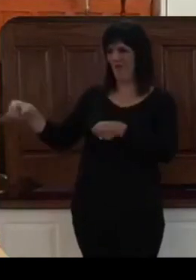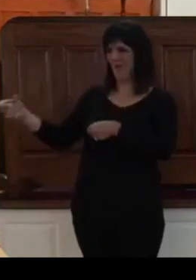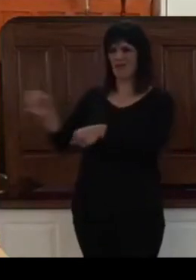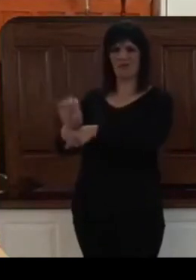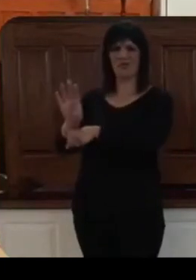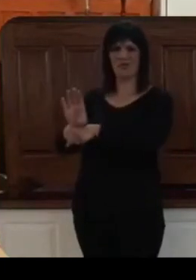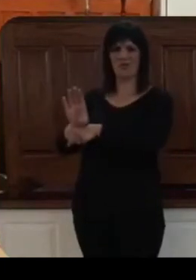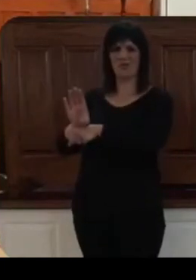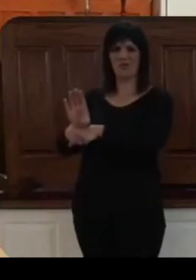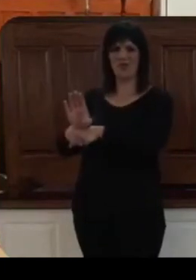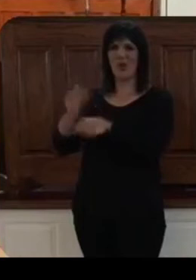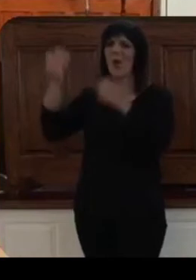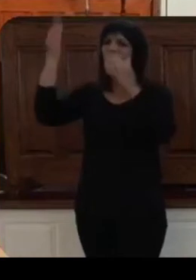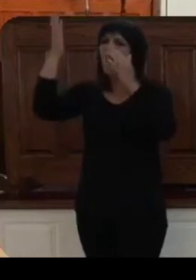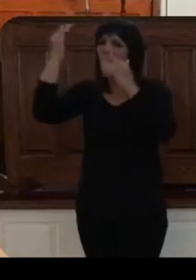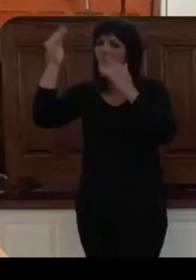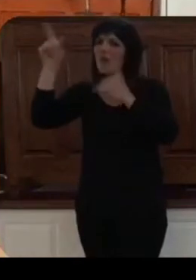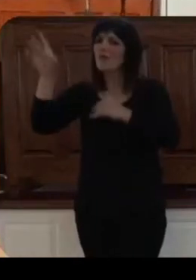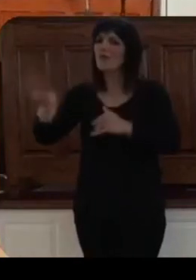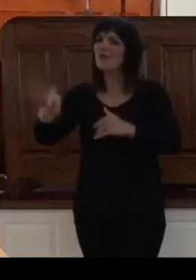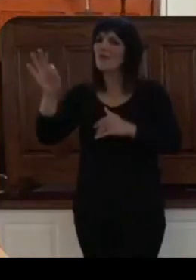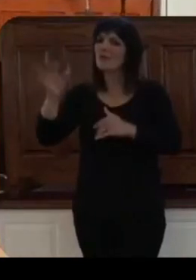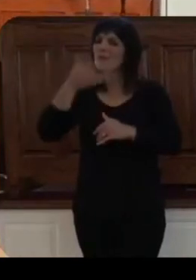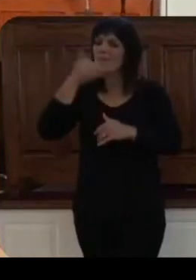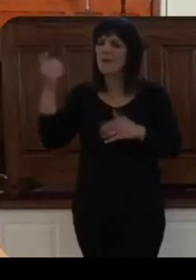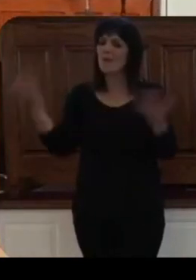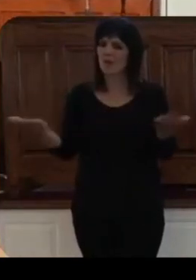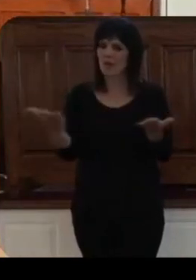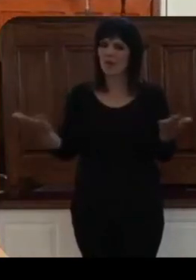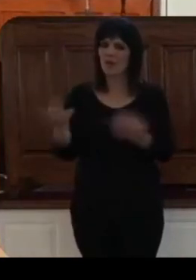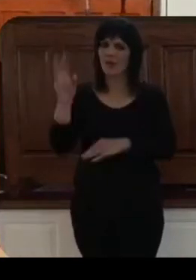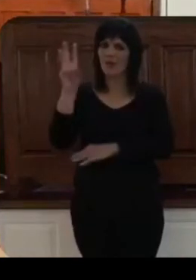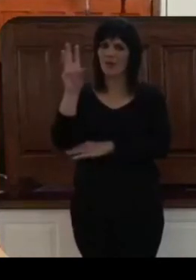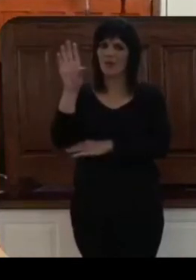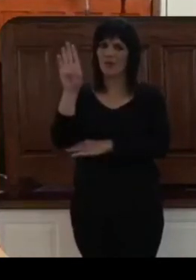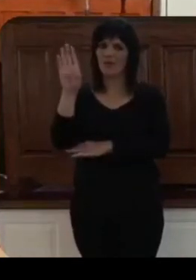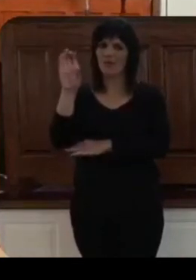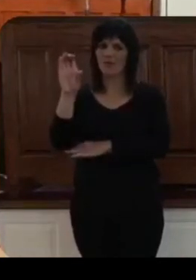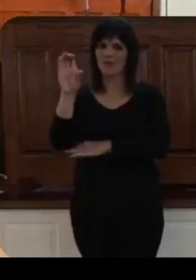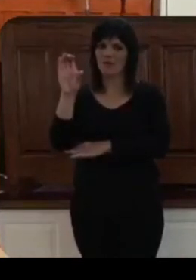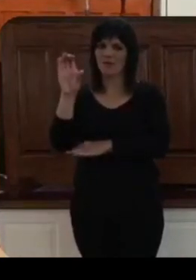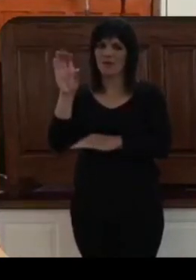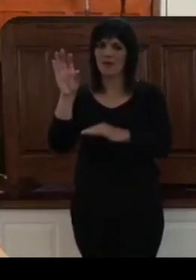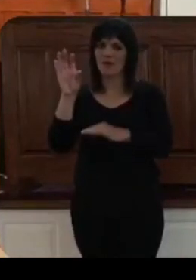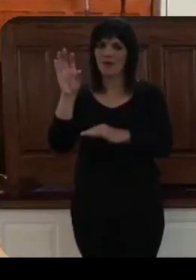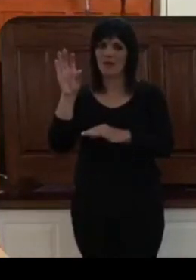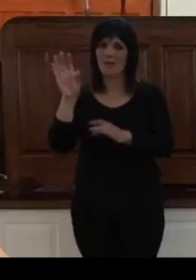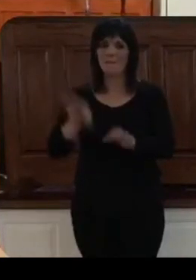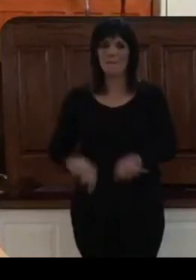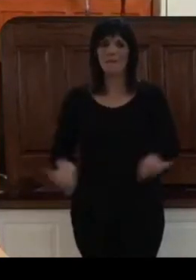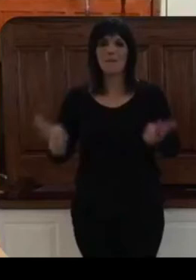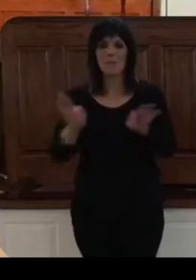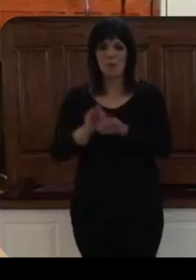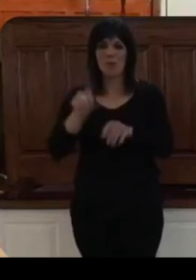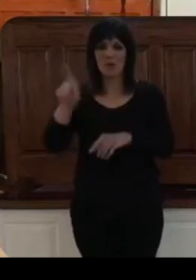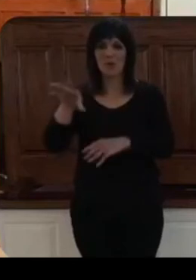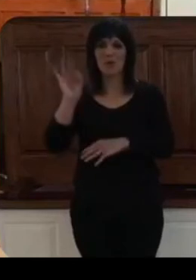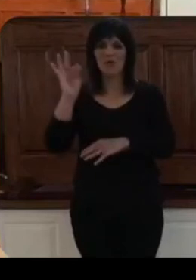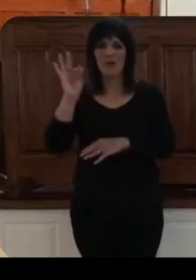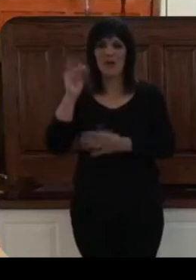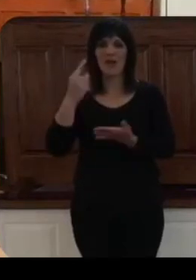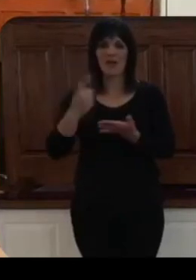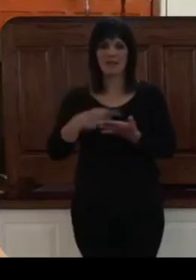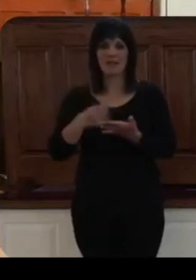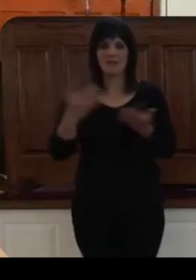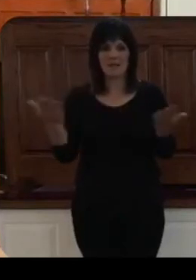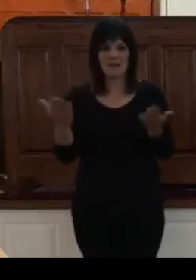you'll find something better here at Winfield Baptist Church. But more importantly, hopefully you'll find something what I said at the end.